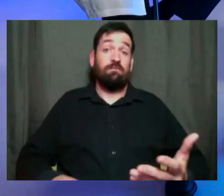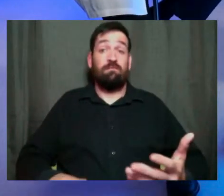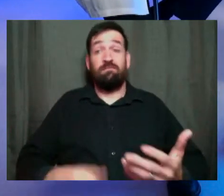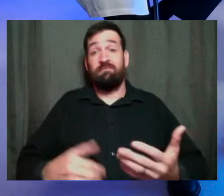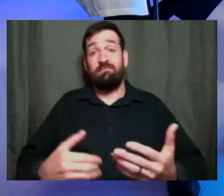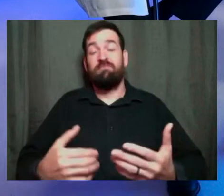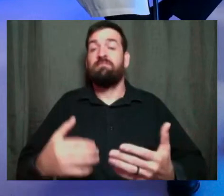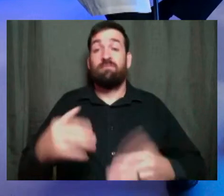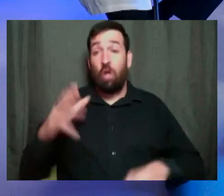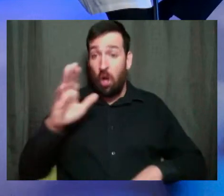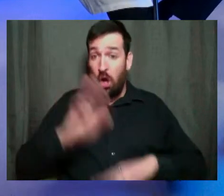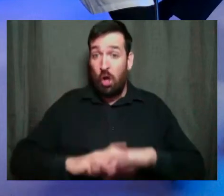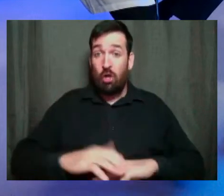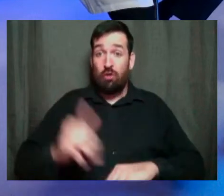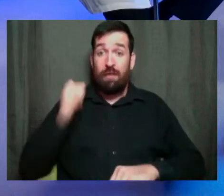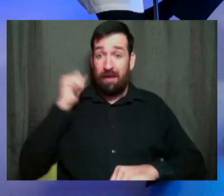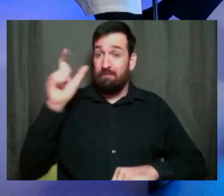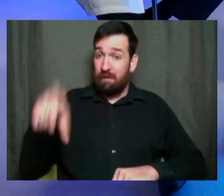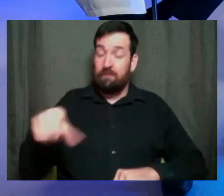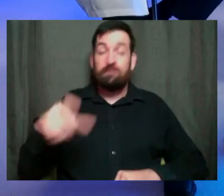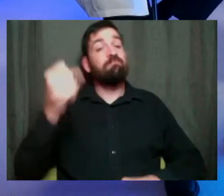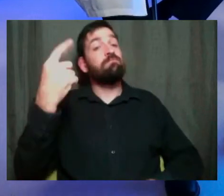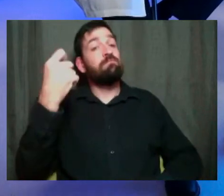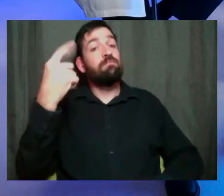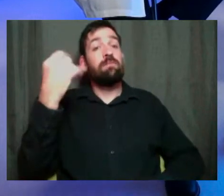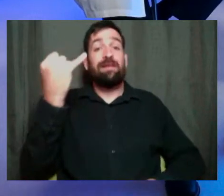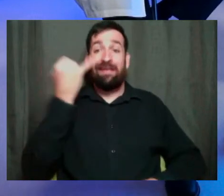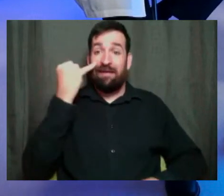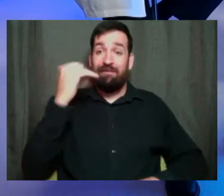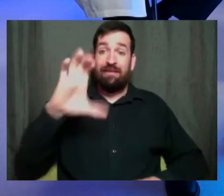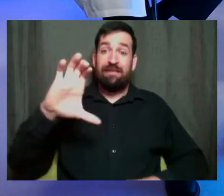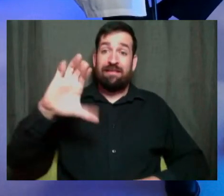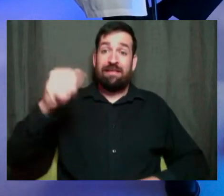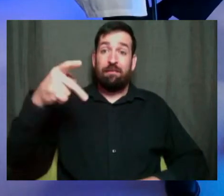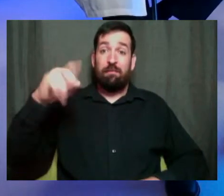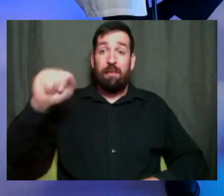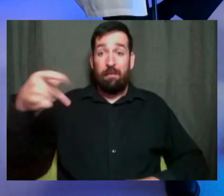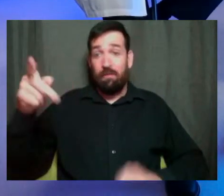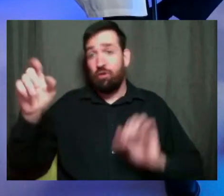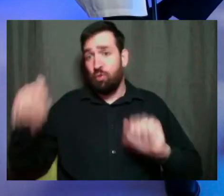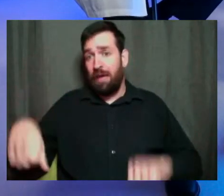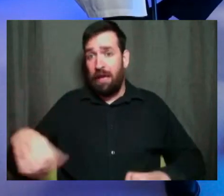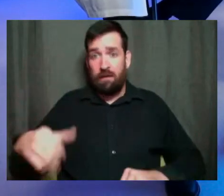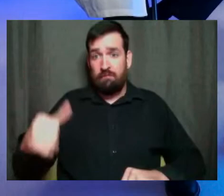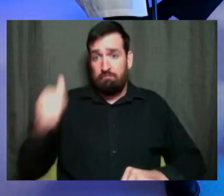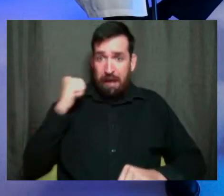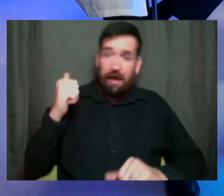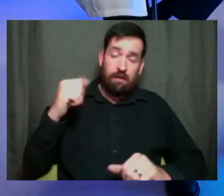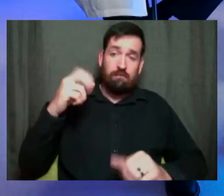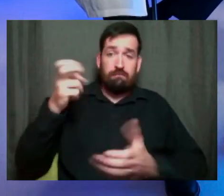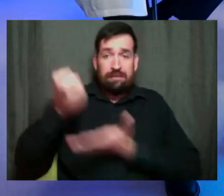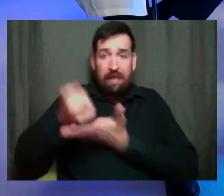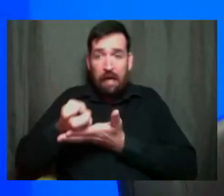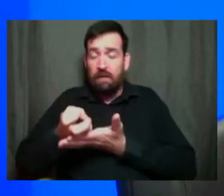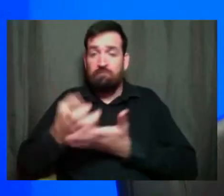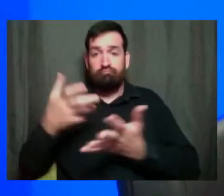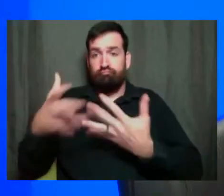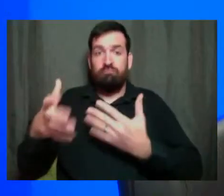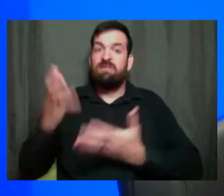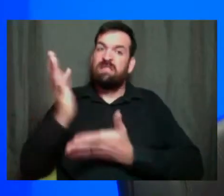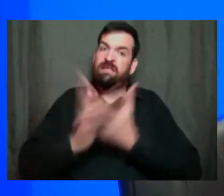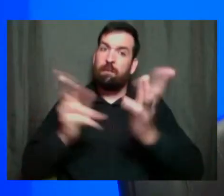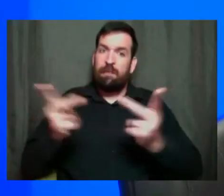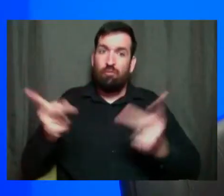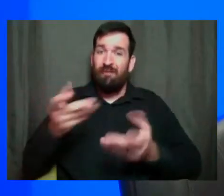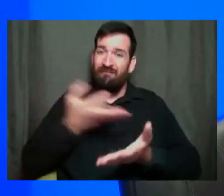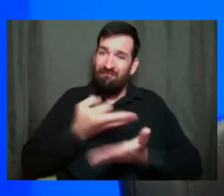back? Because There's if no I'm choice. on That is my- the thing, though. If you're on the CPAP machine, you can sleep on your back Yeah. on your side, and it does allow you. And And if there I'm are not- some patients that fail this positional therapy that we